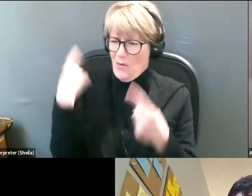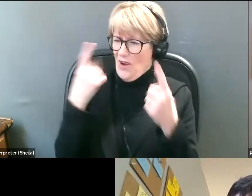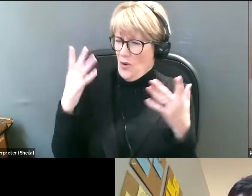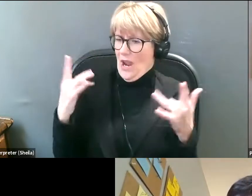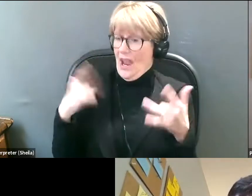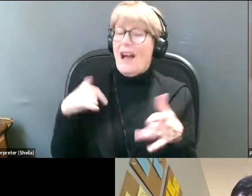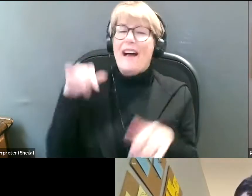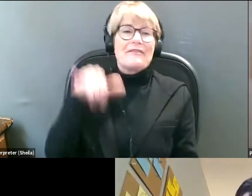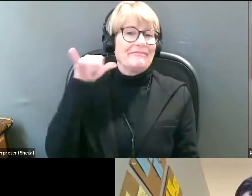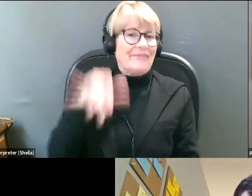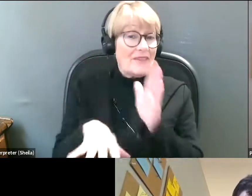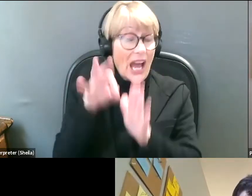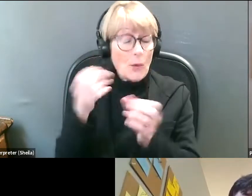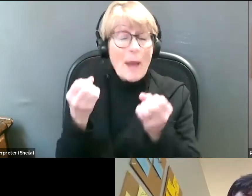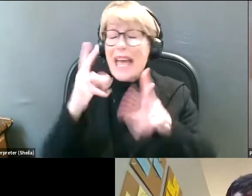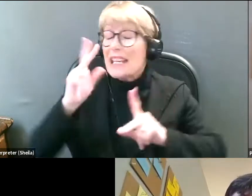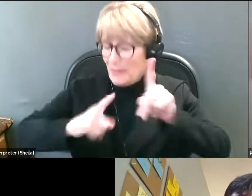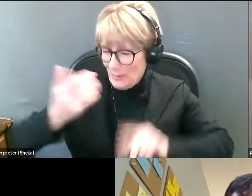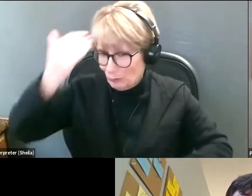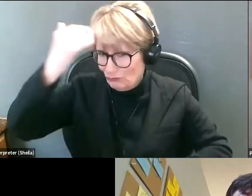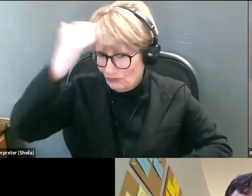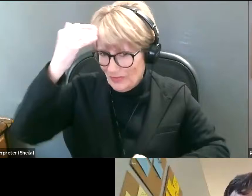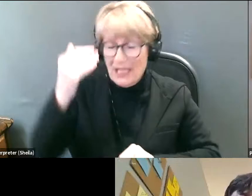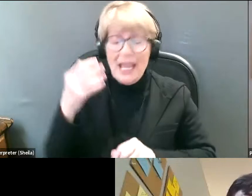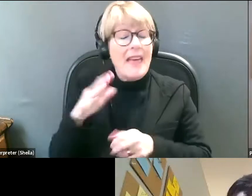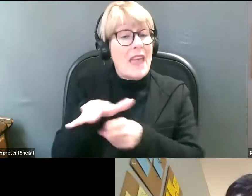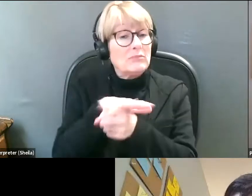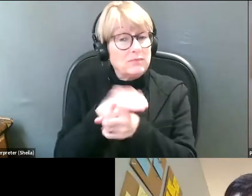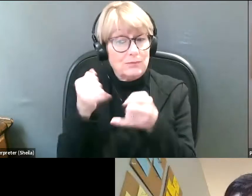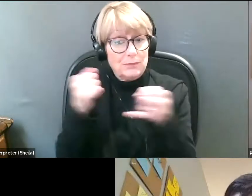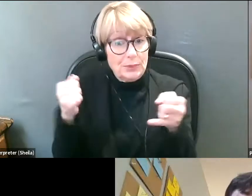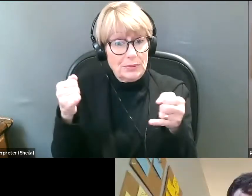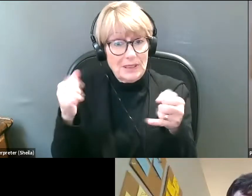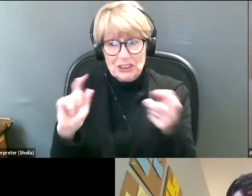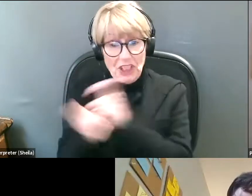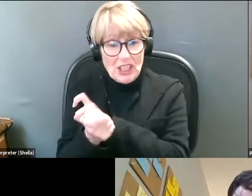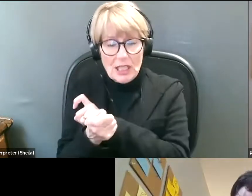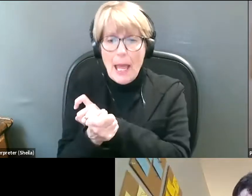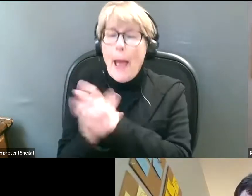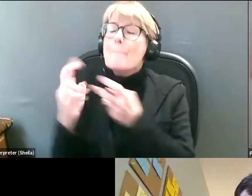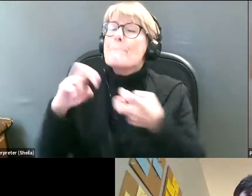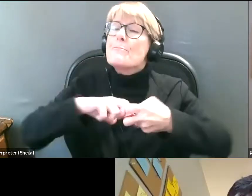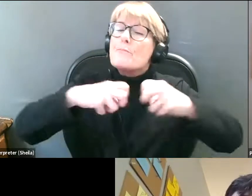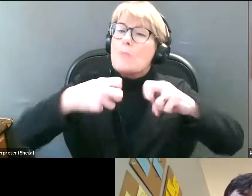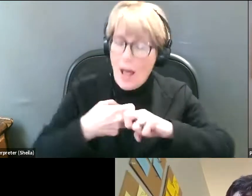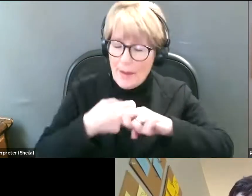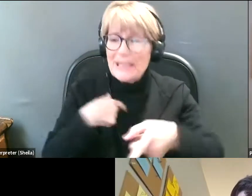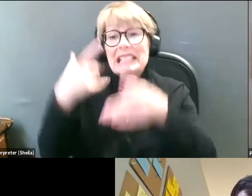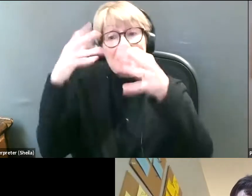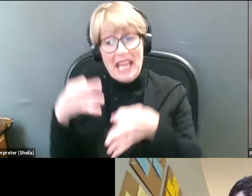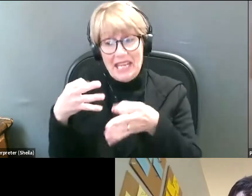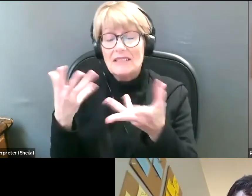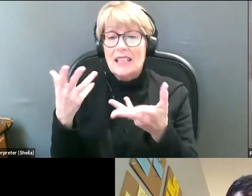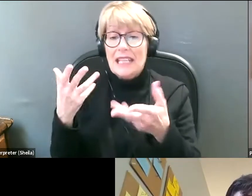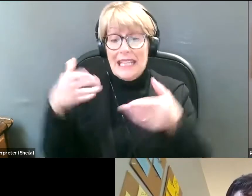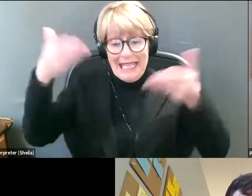found out what many have before and since, that gerrymandering is a significant problem. So he decided that he could put together a team here at